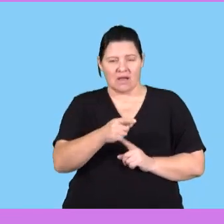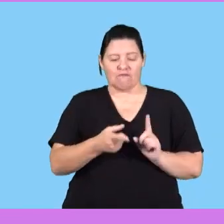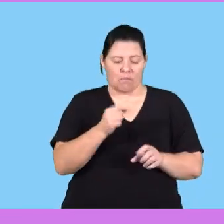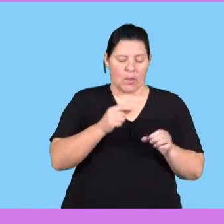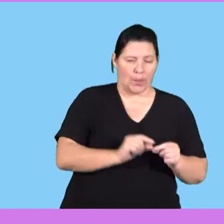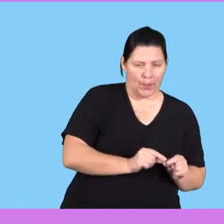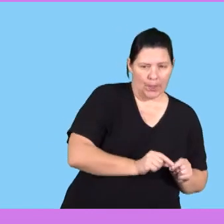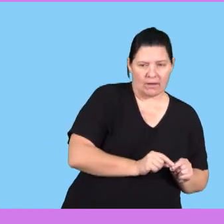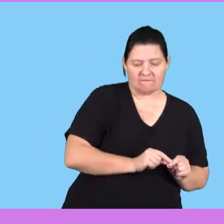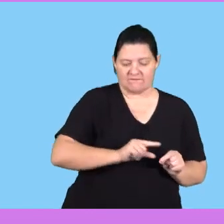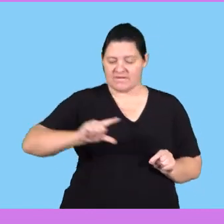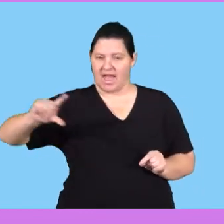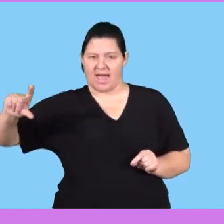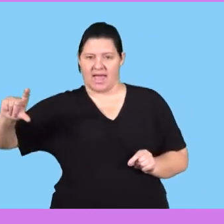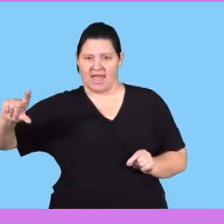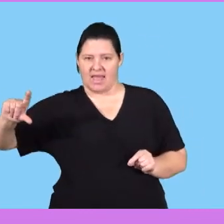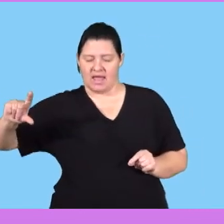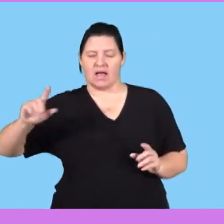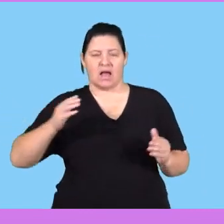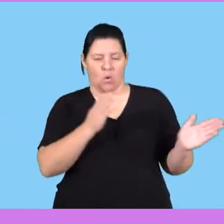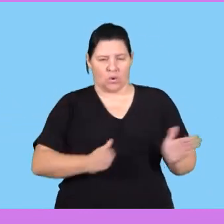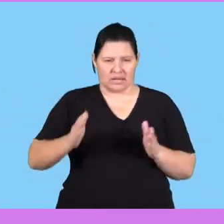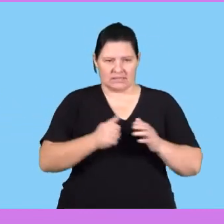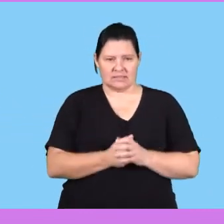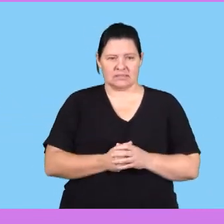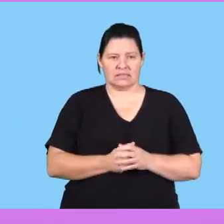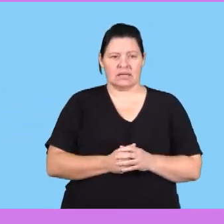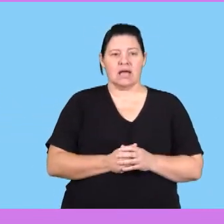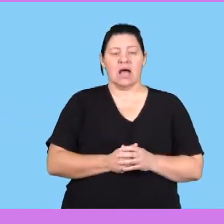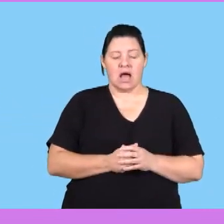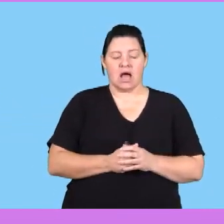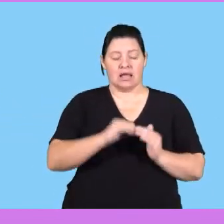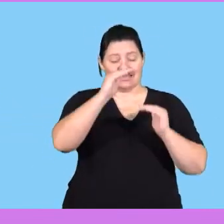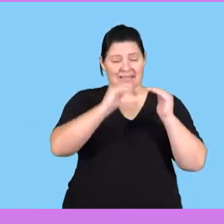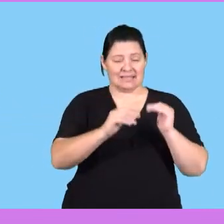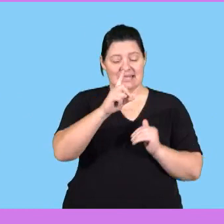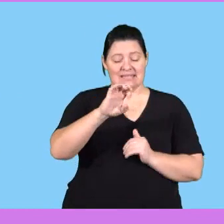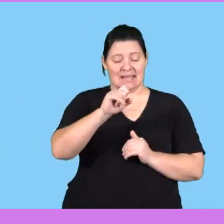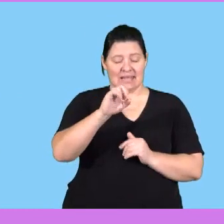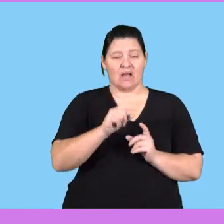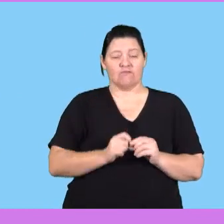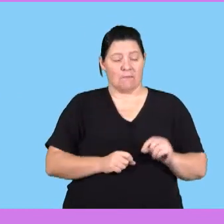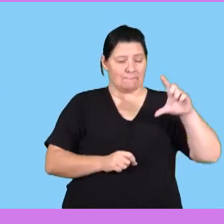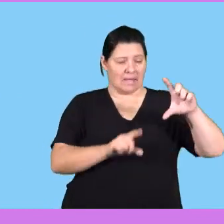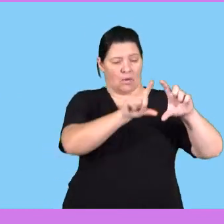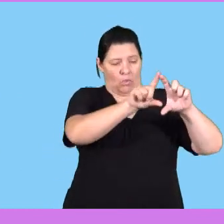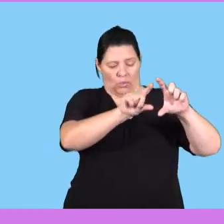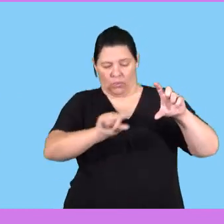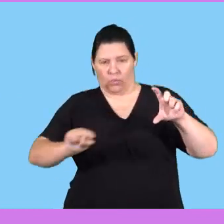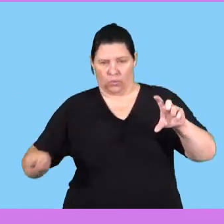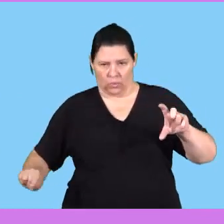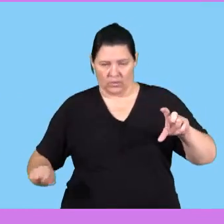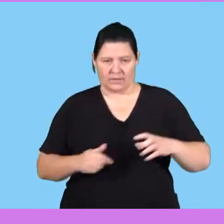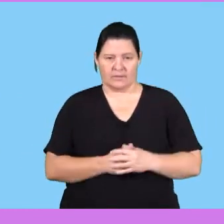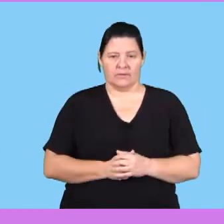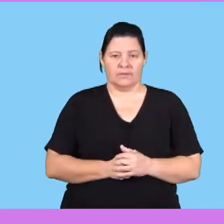the data from smallest to the biggest value, right? Then we have descending, where we're going to arrange the values from the